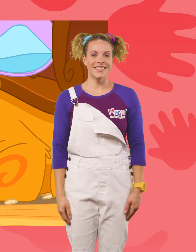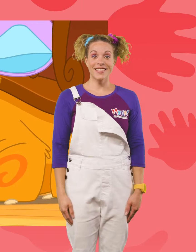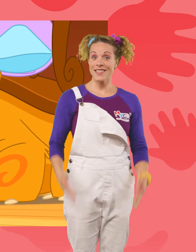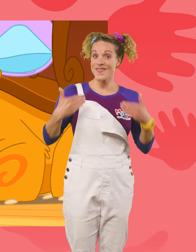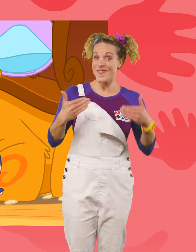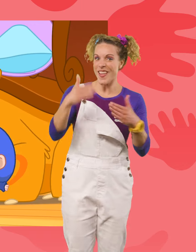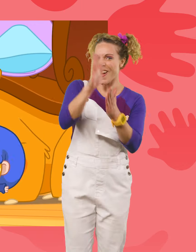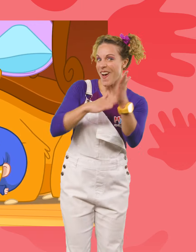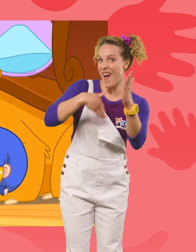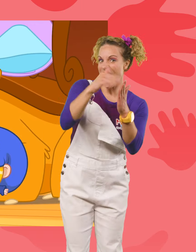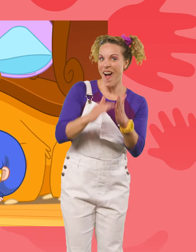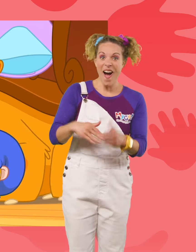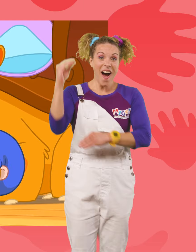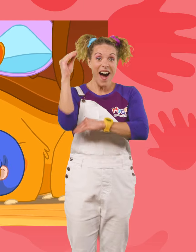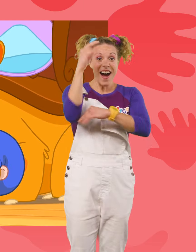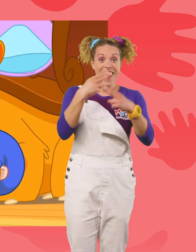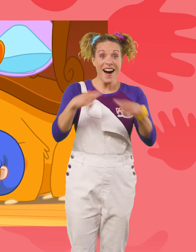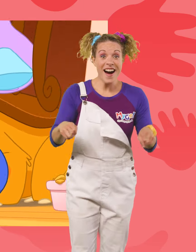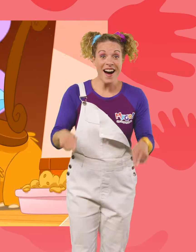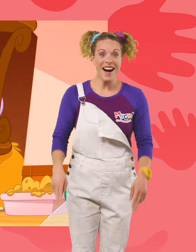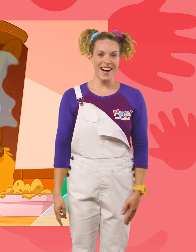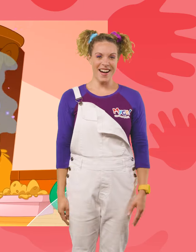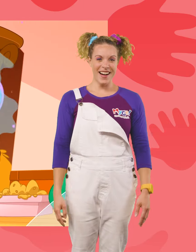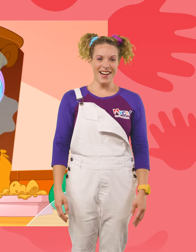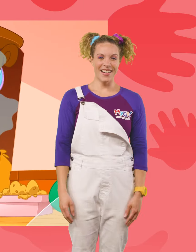Let's paint some dinosaur eggs.